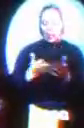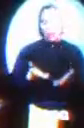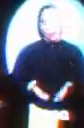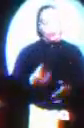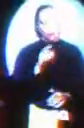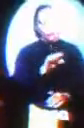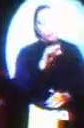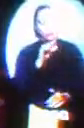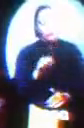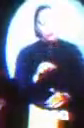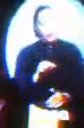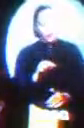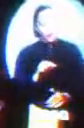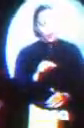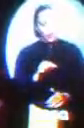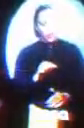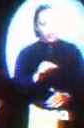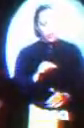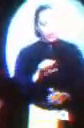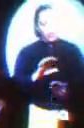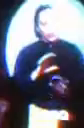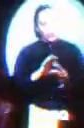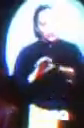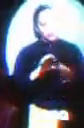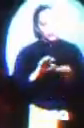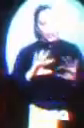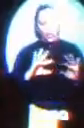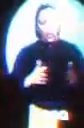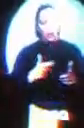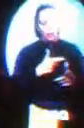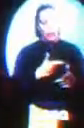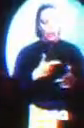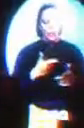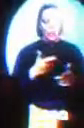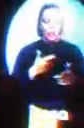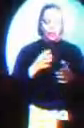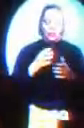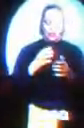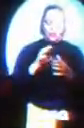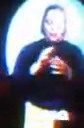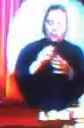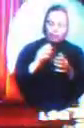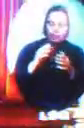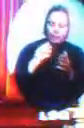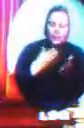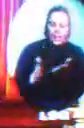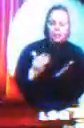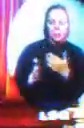can the government defend this gross misuse of taxpayers' dollars?